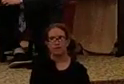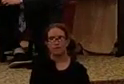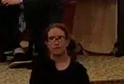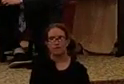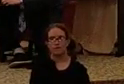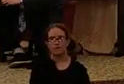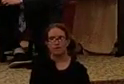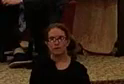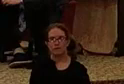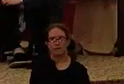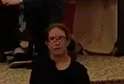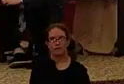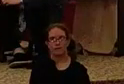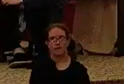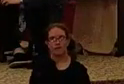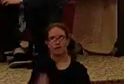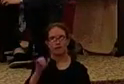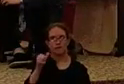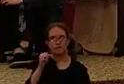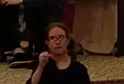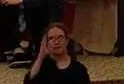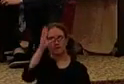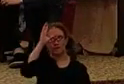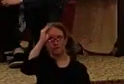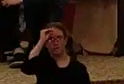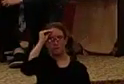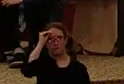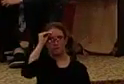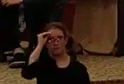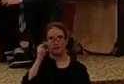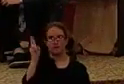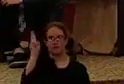Just as boys used to say uncle when they've lost a fight.